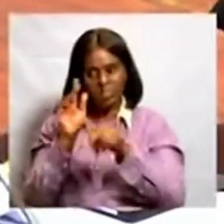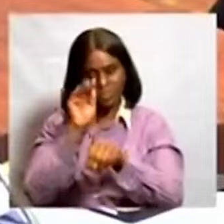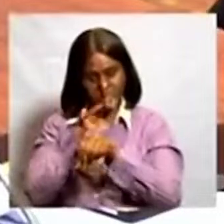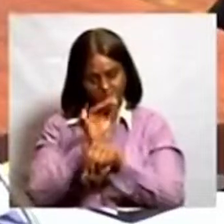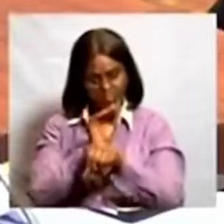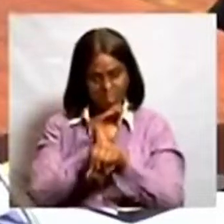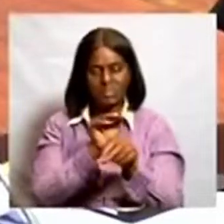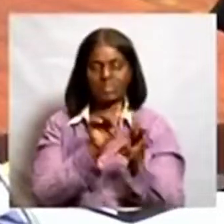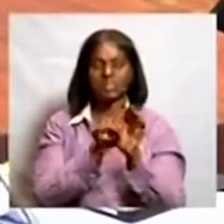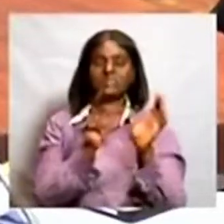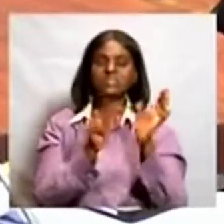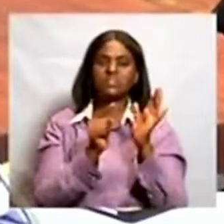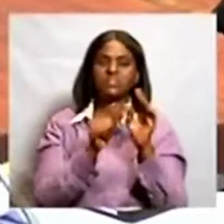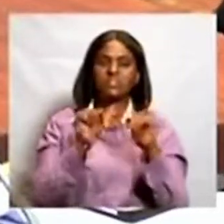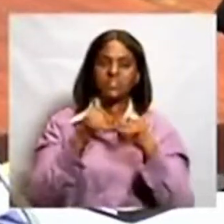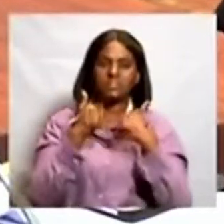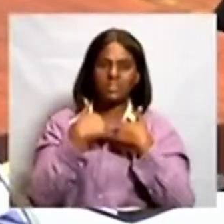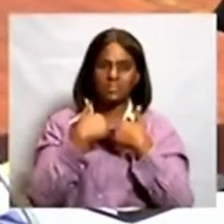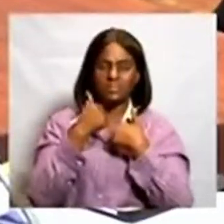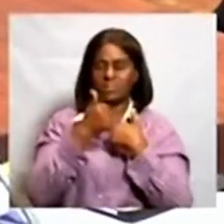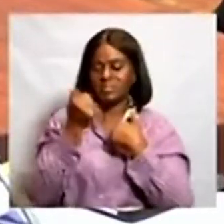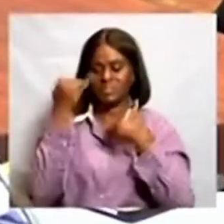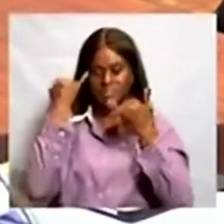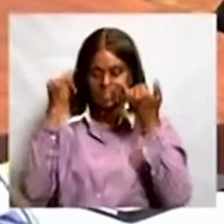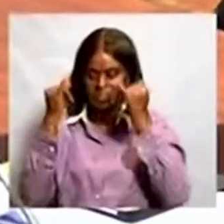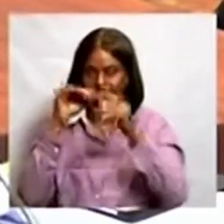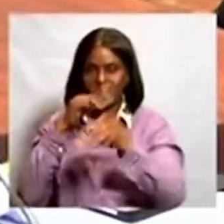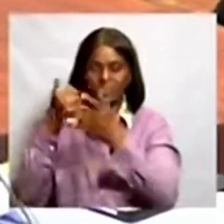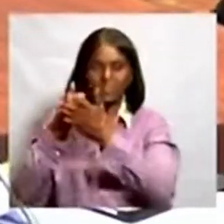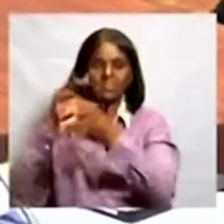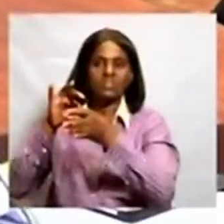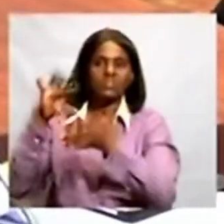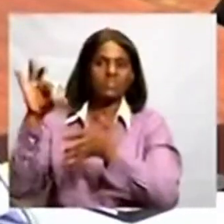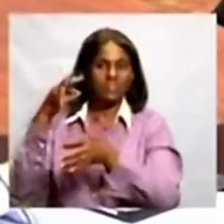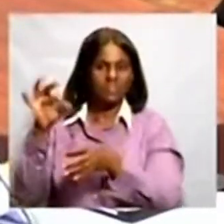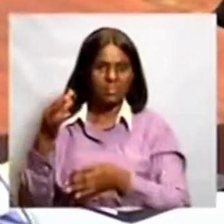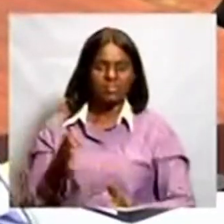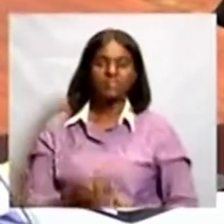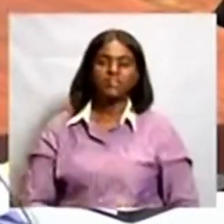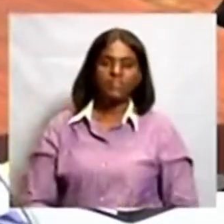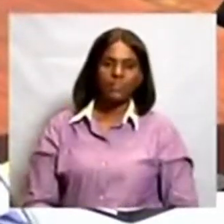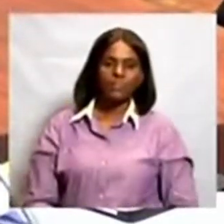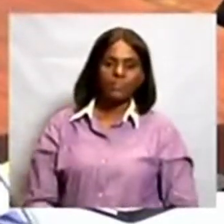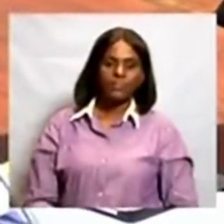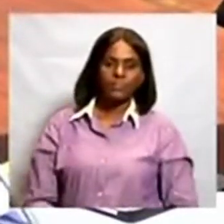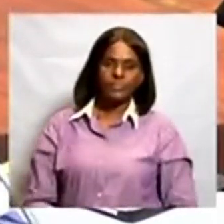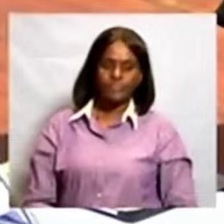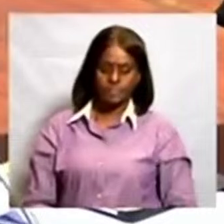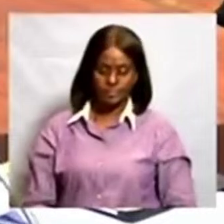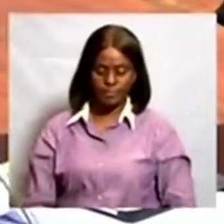it so that we get the views of all the stakeholders. Thank you.